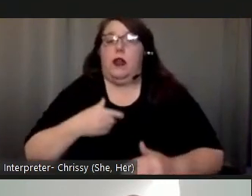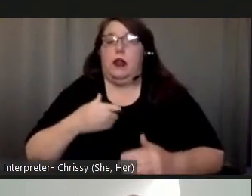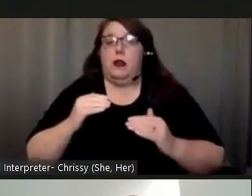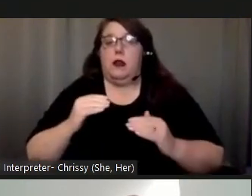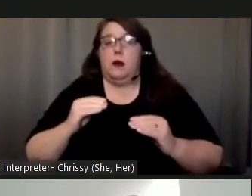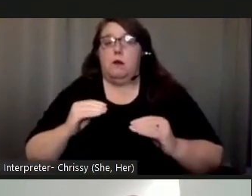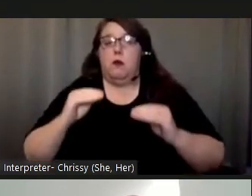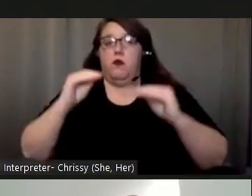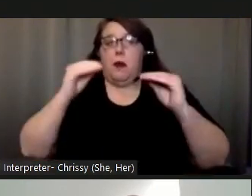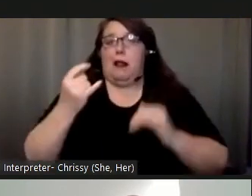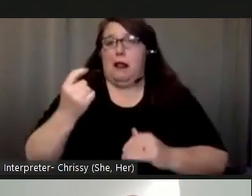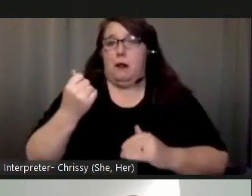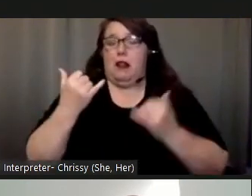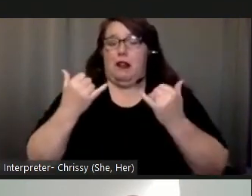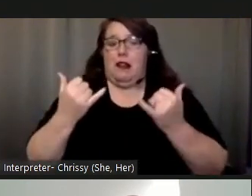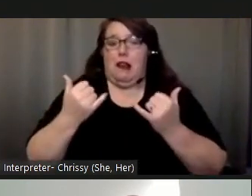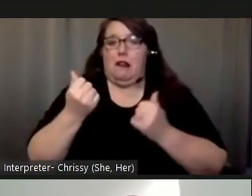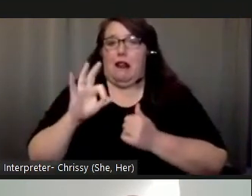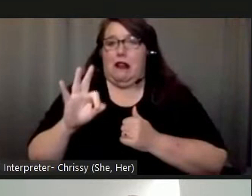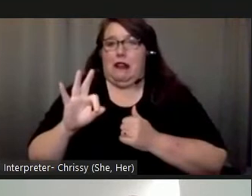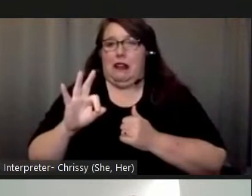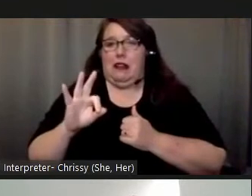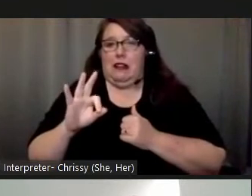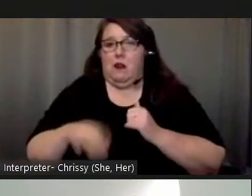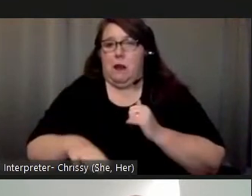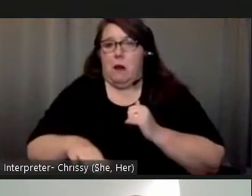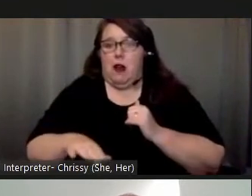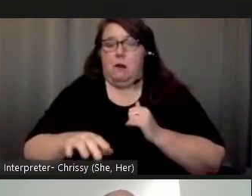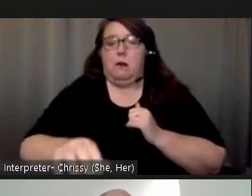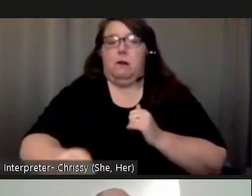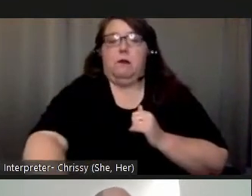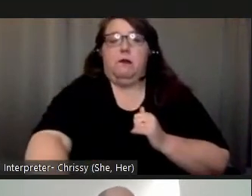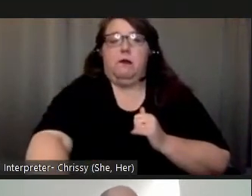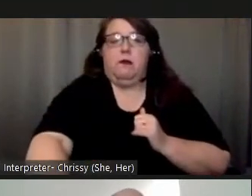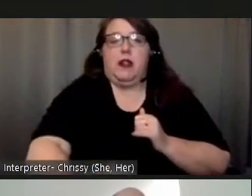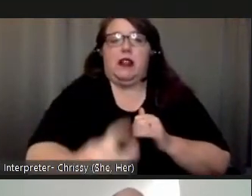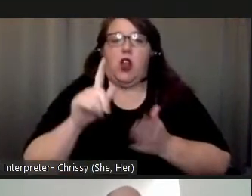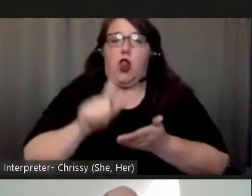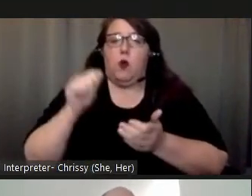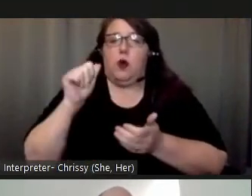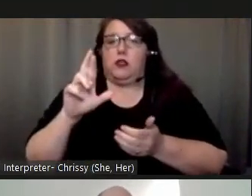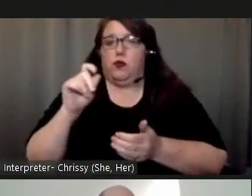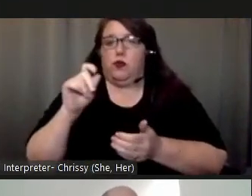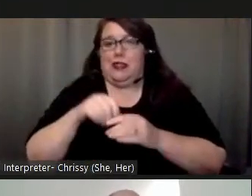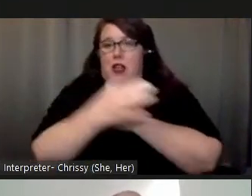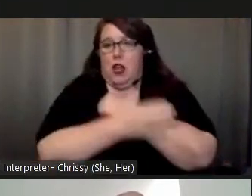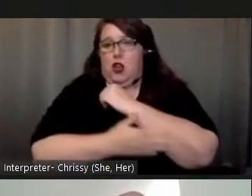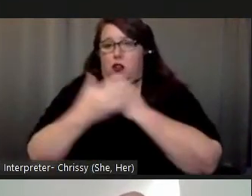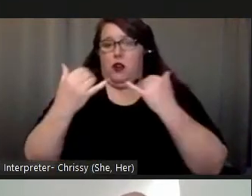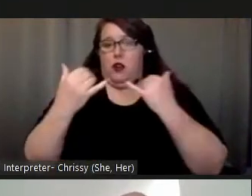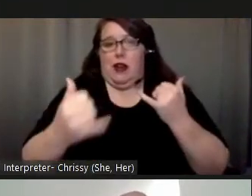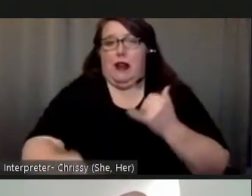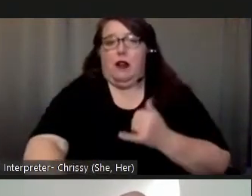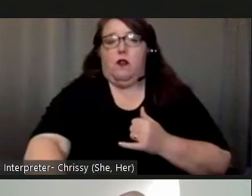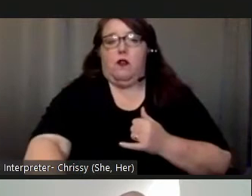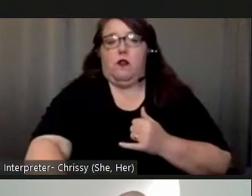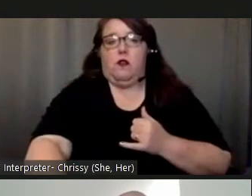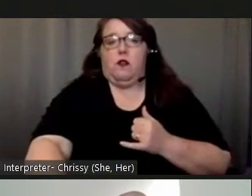here. So we're now the 19th from the bottom as far as the lowest rates in the country right now. And I think that has to